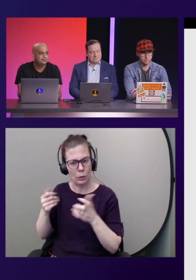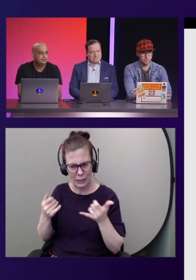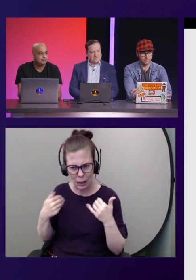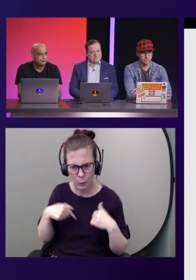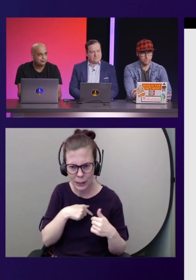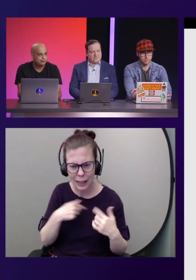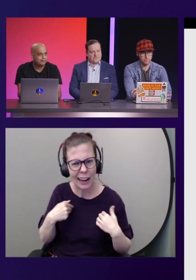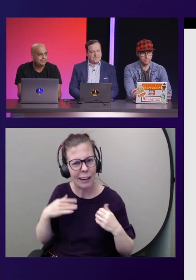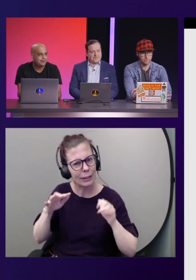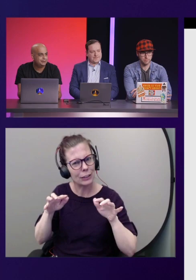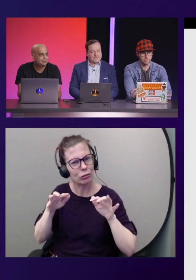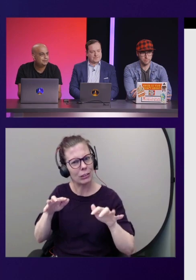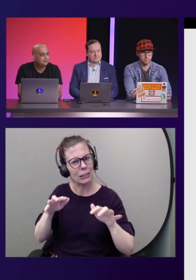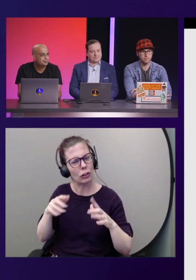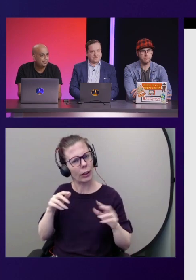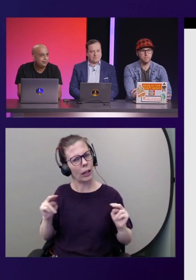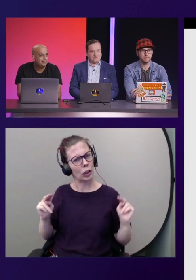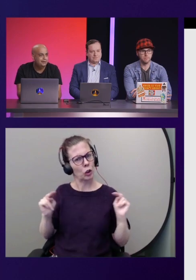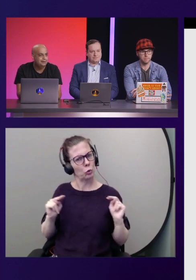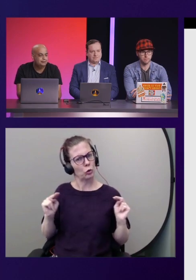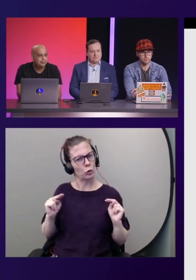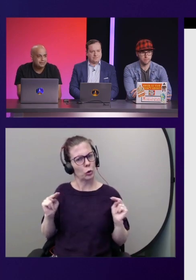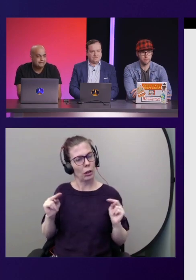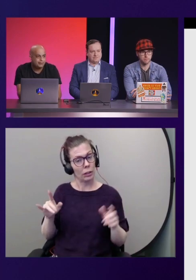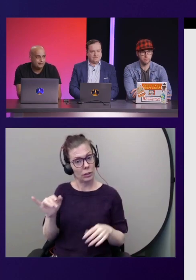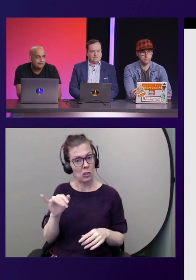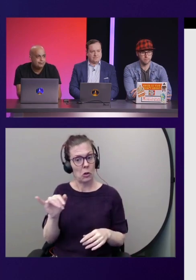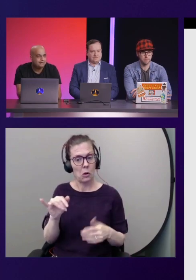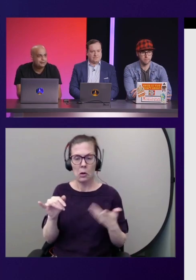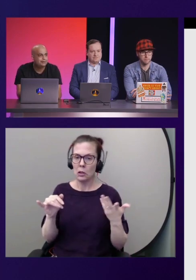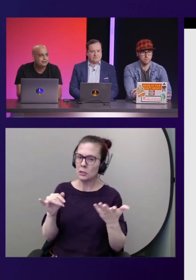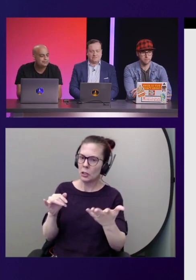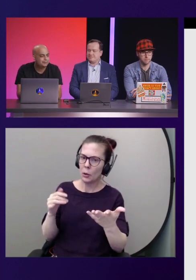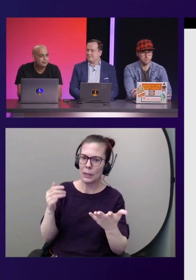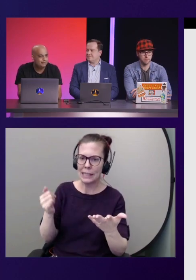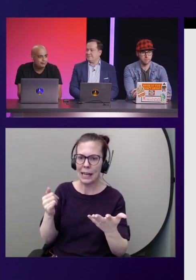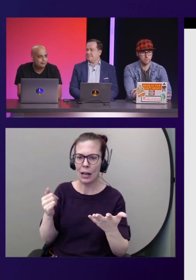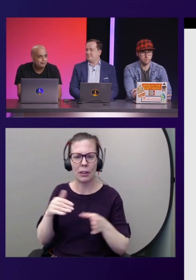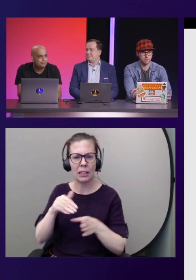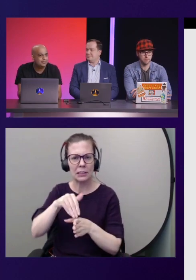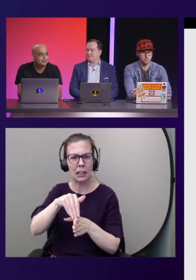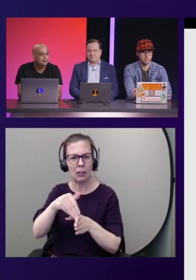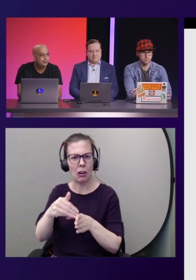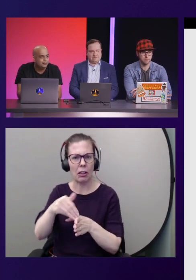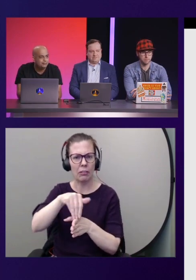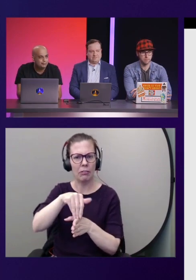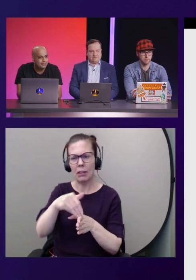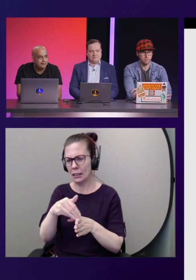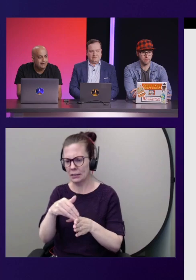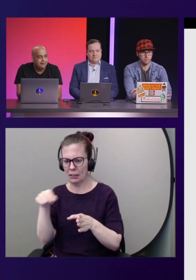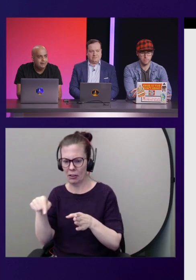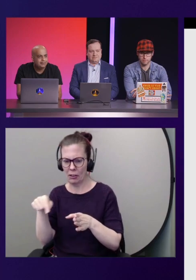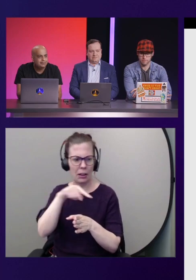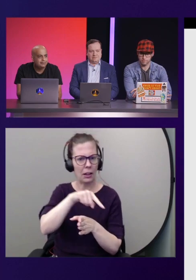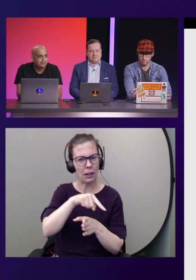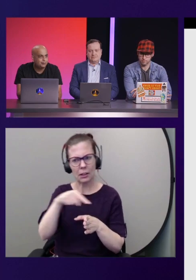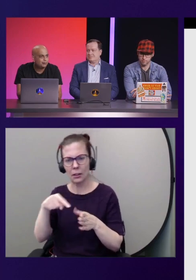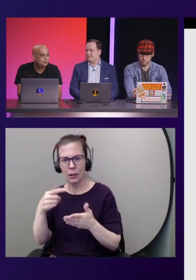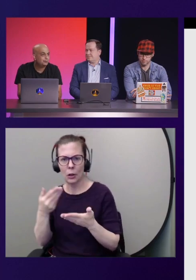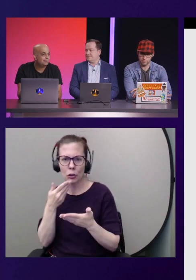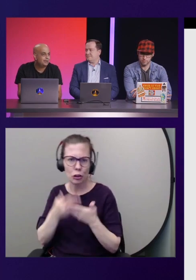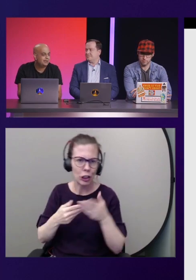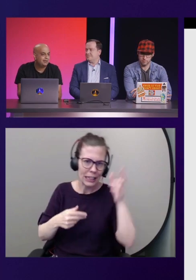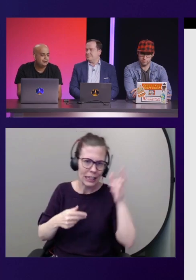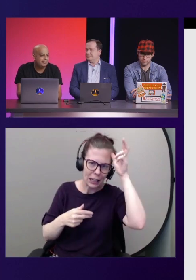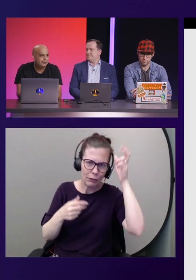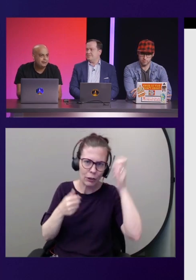are neutral in nature as well. So we've got these on-the-fence creatures that would love to find a new home as well. And in order